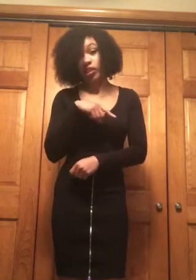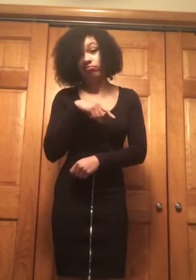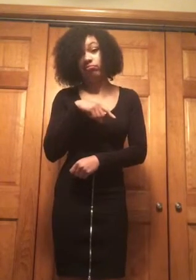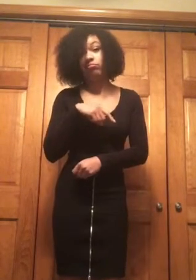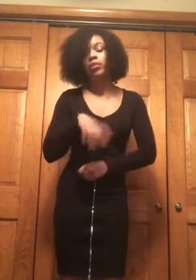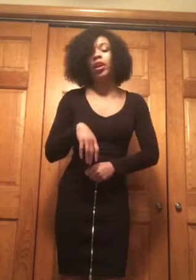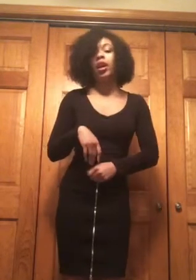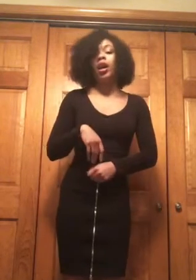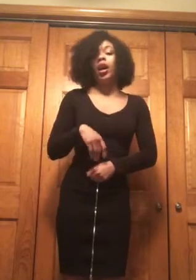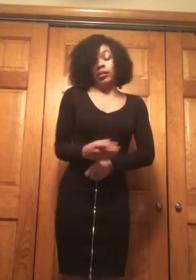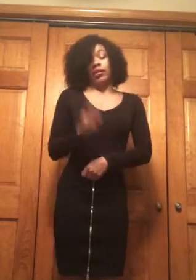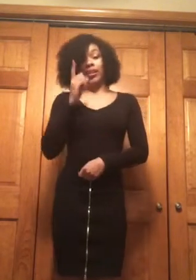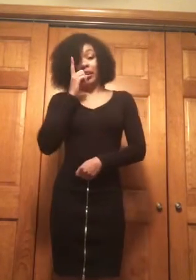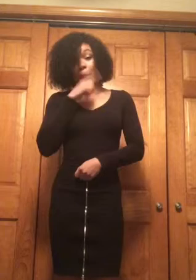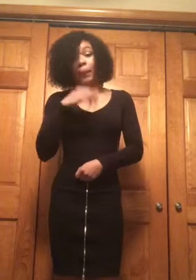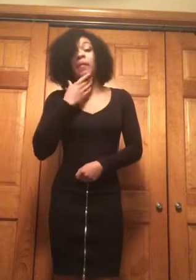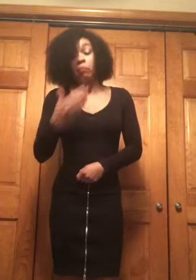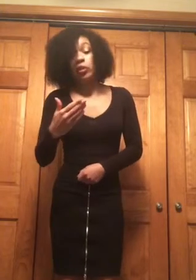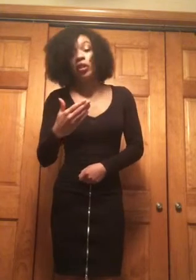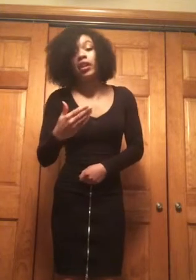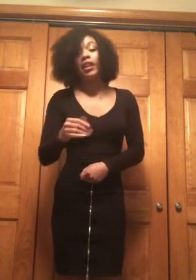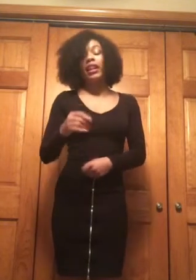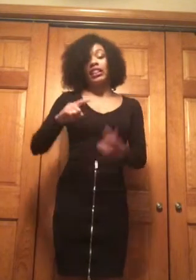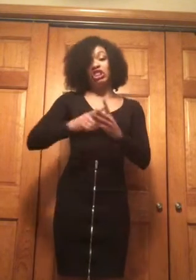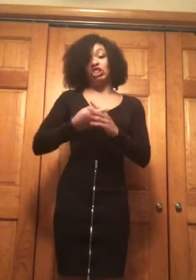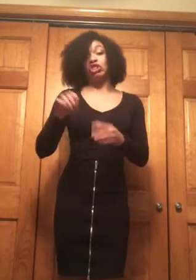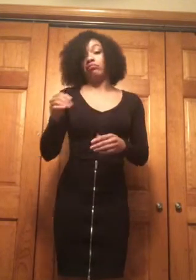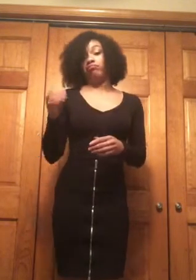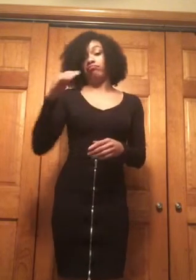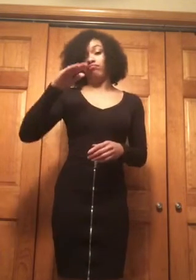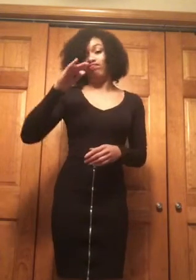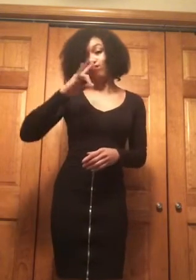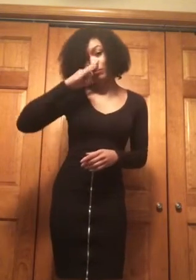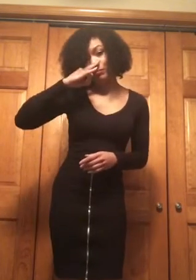I'm really good at pretending. I've been doing it since I was a little kid.